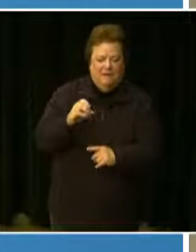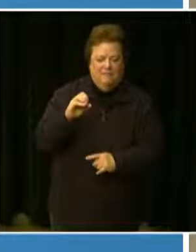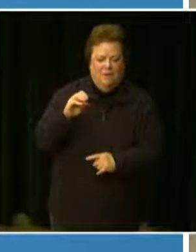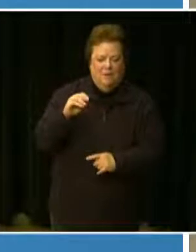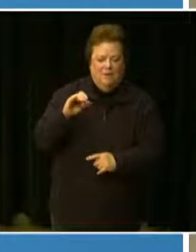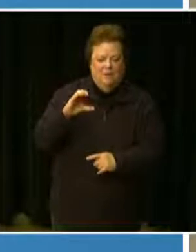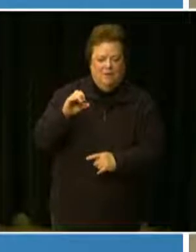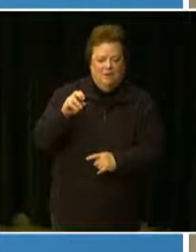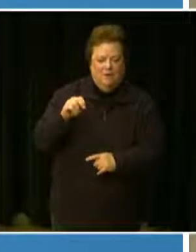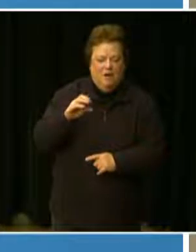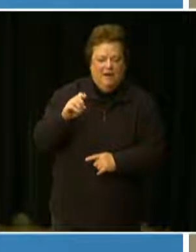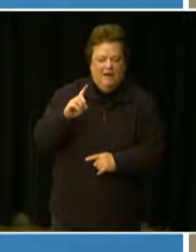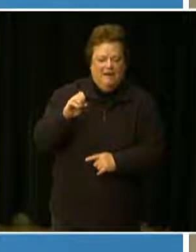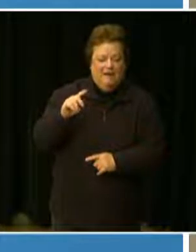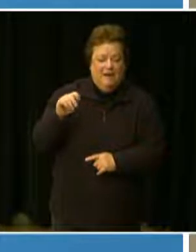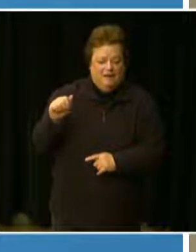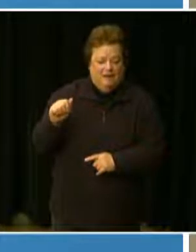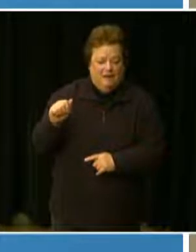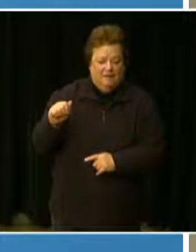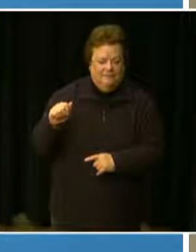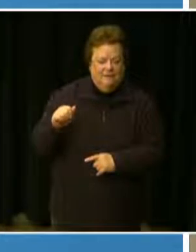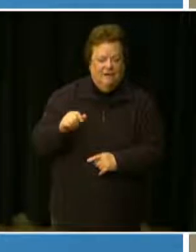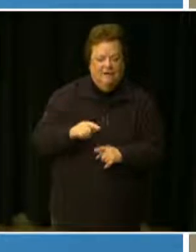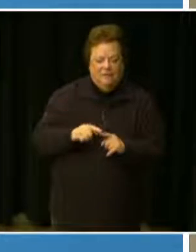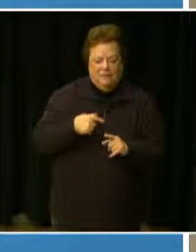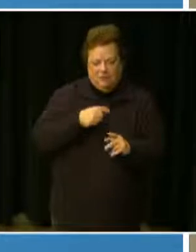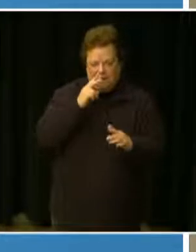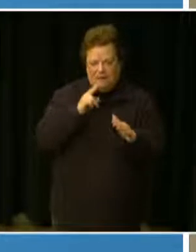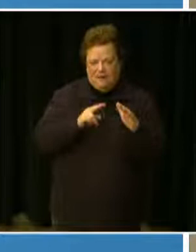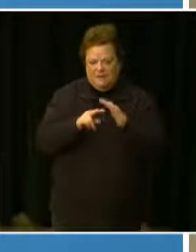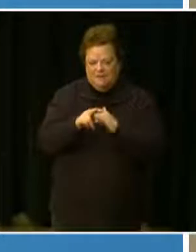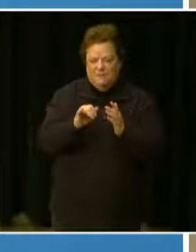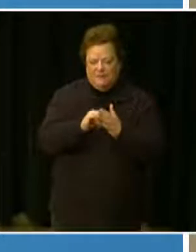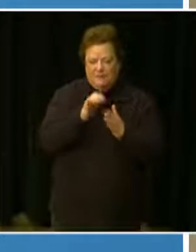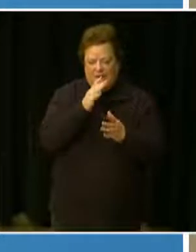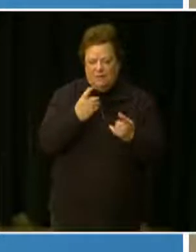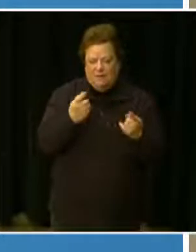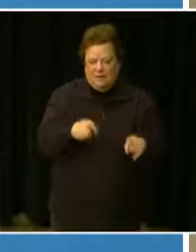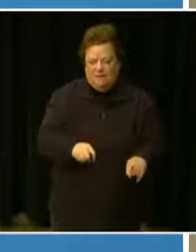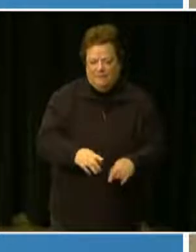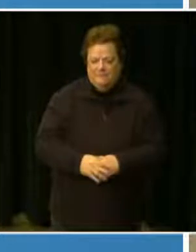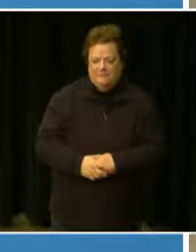Delta, but we definitely anticipate that's what's going to happen.